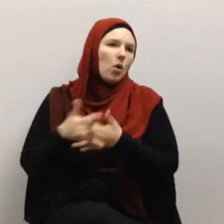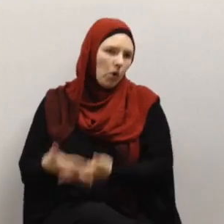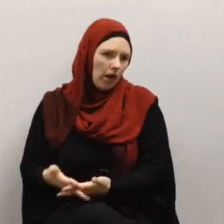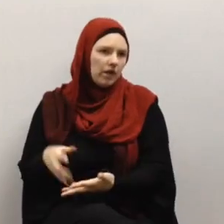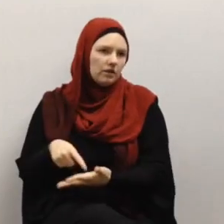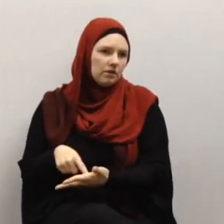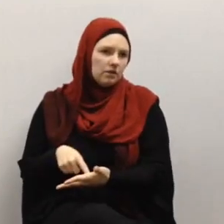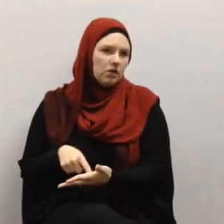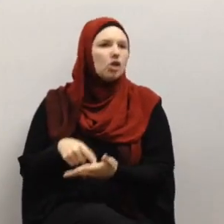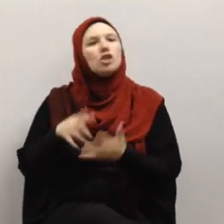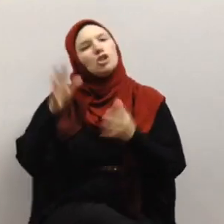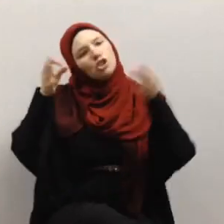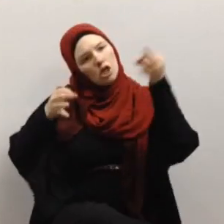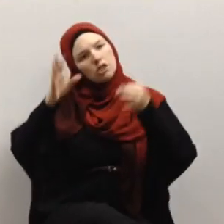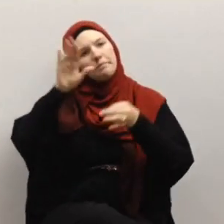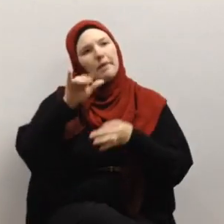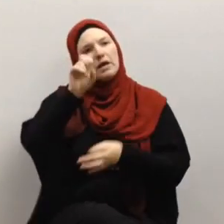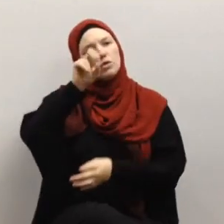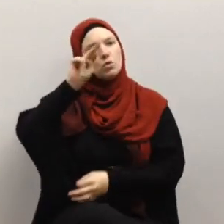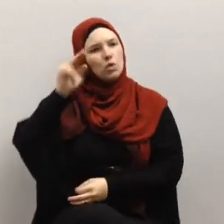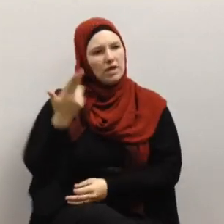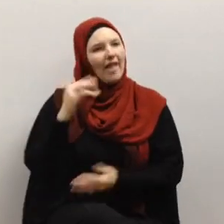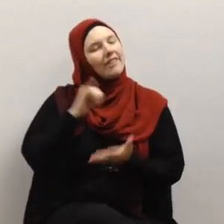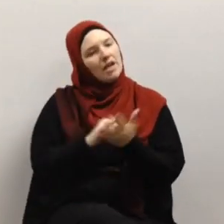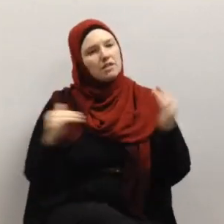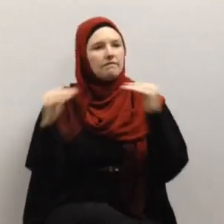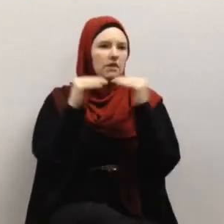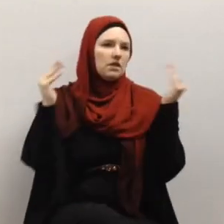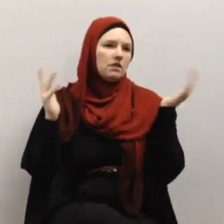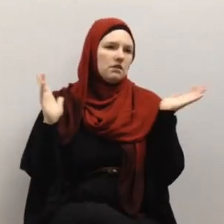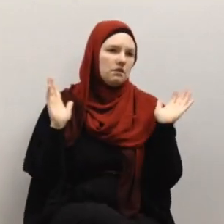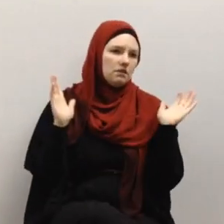by the sunnah of the Prophet sallallahu alaihi wasallam.